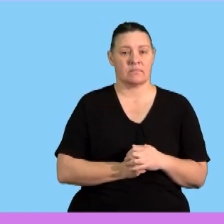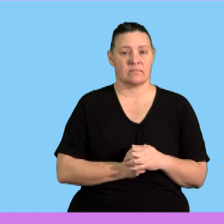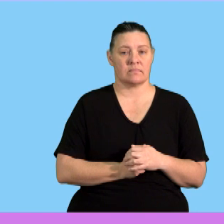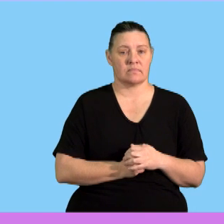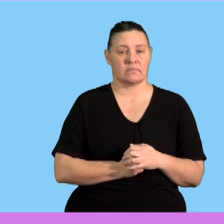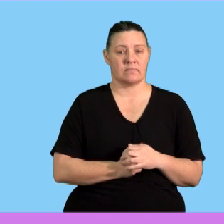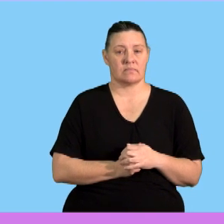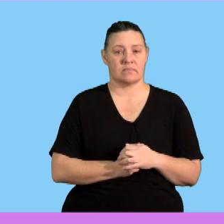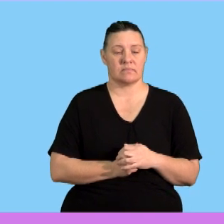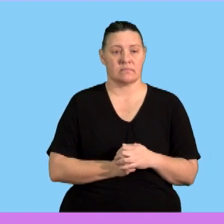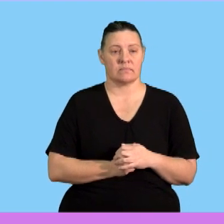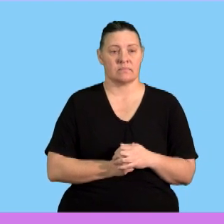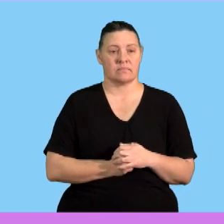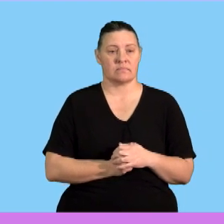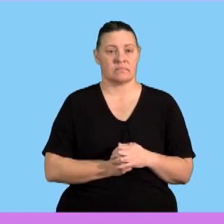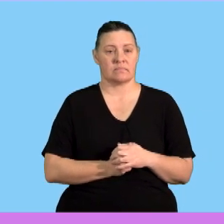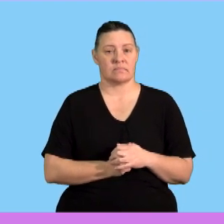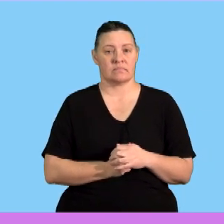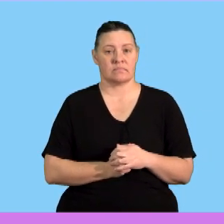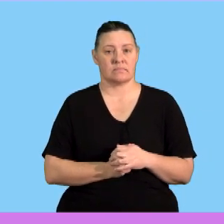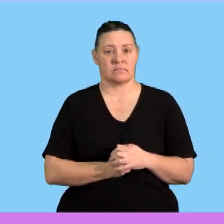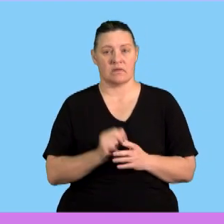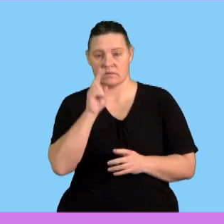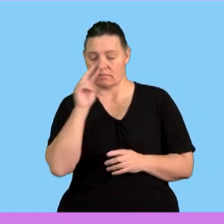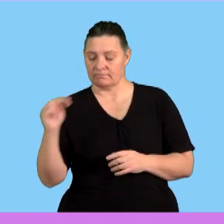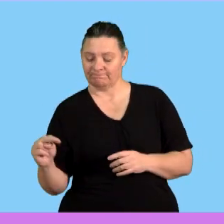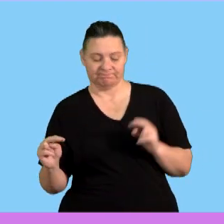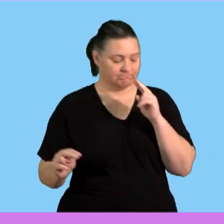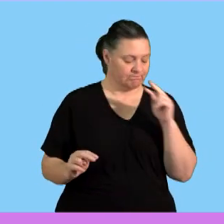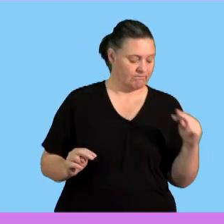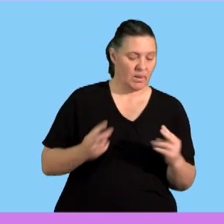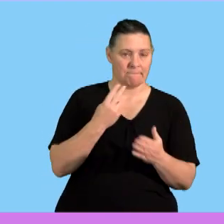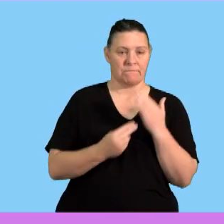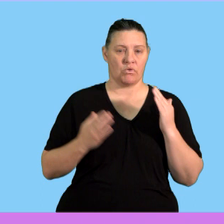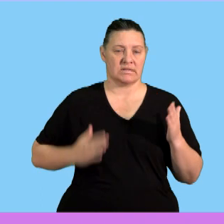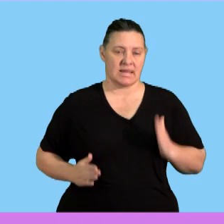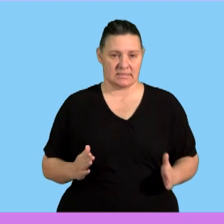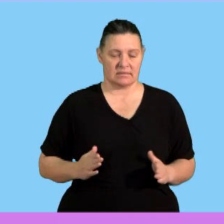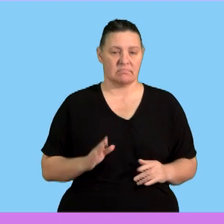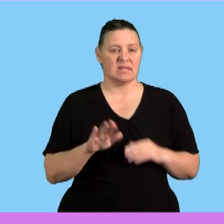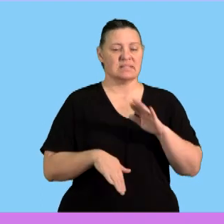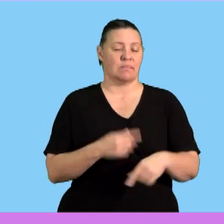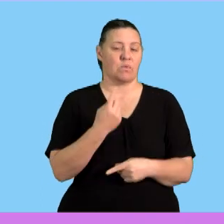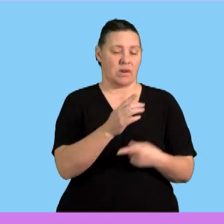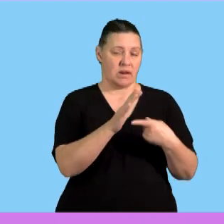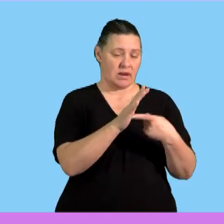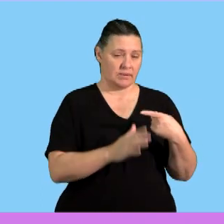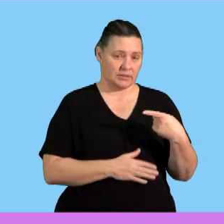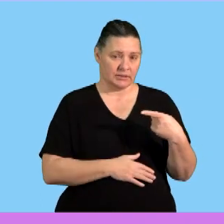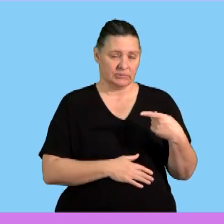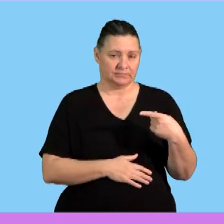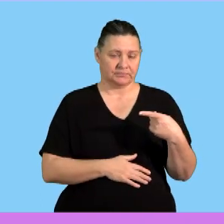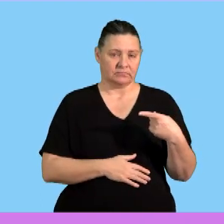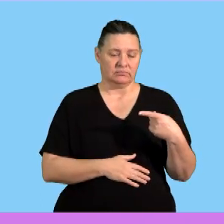So we'll screw them from both the sides. If you look here, and if I look on that side as well. So that's what is happening in step number 1.